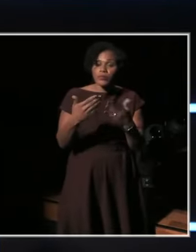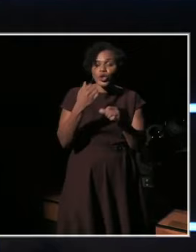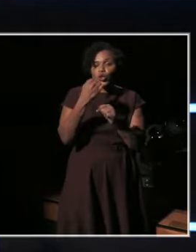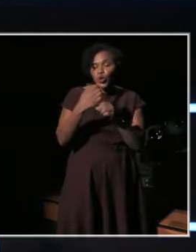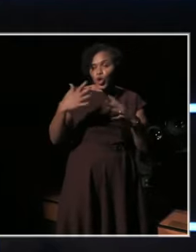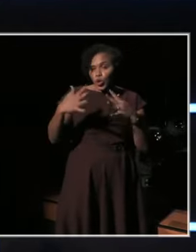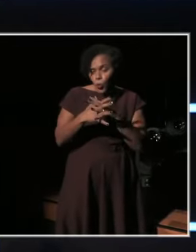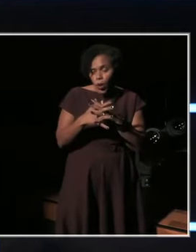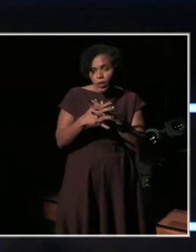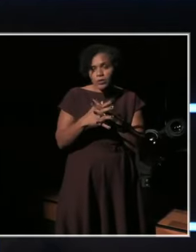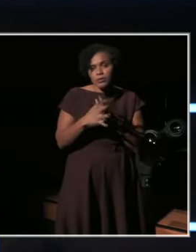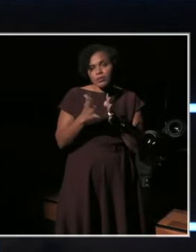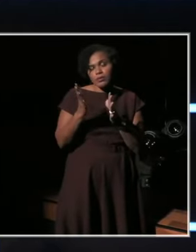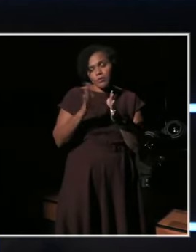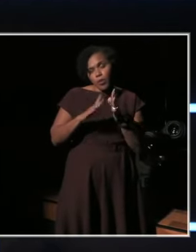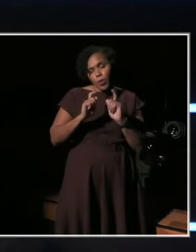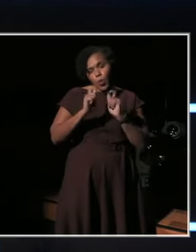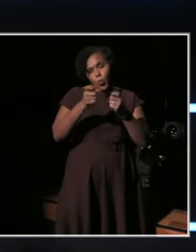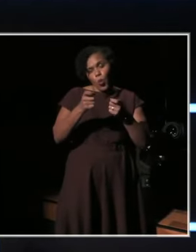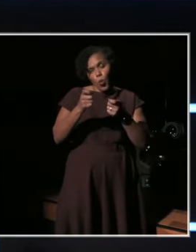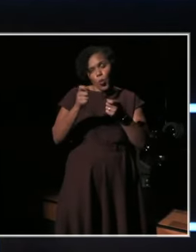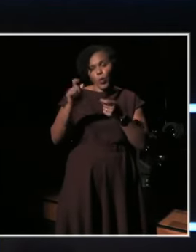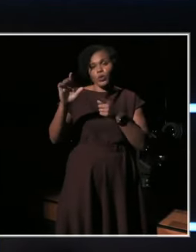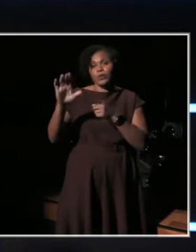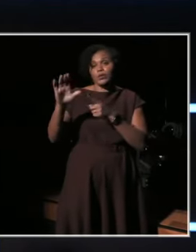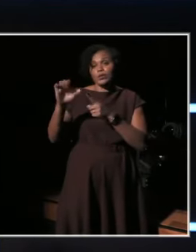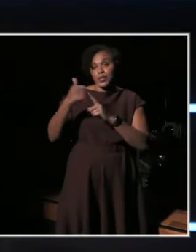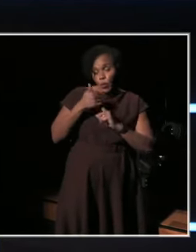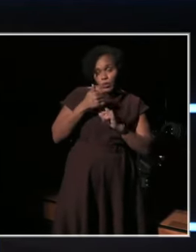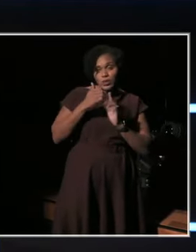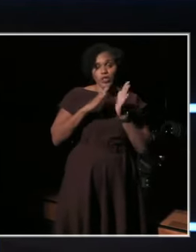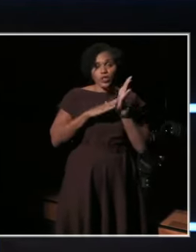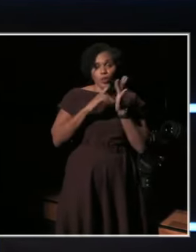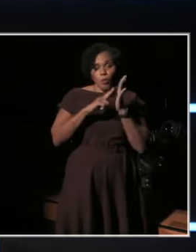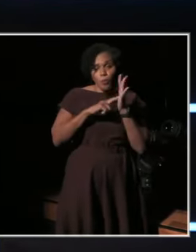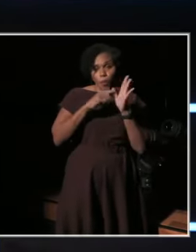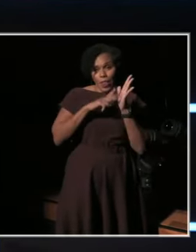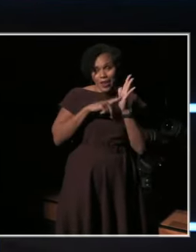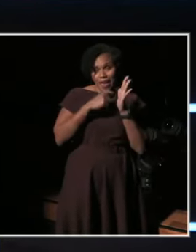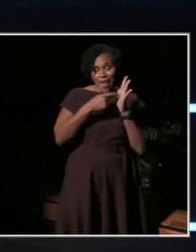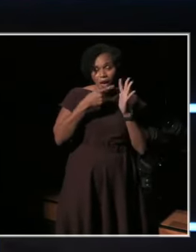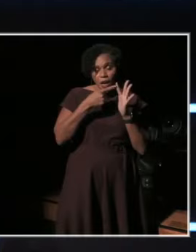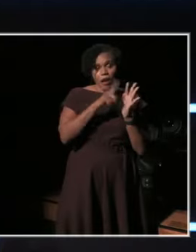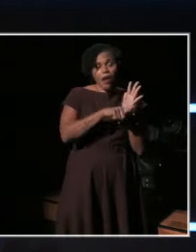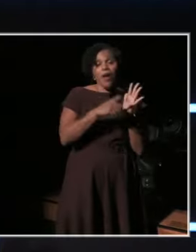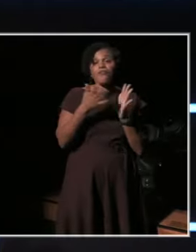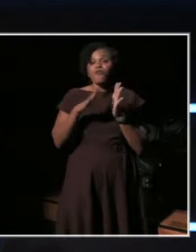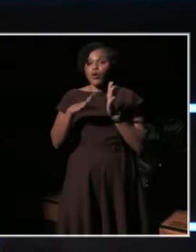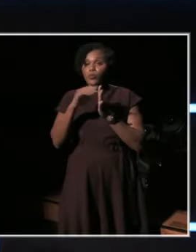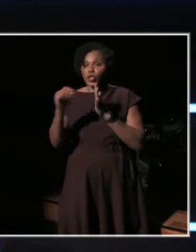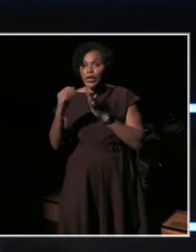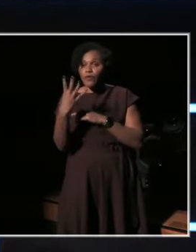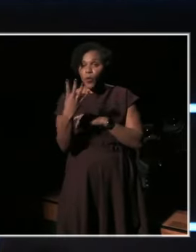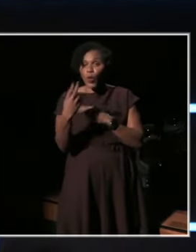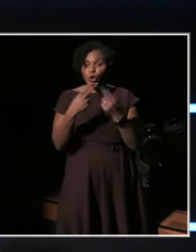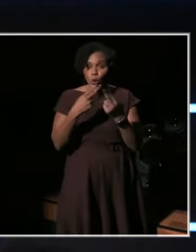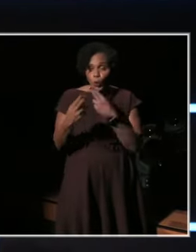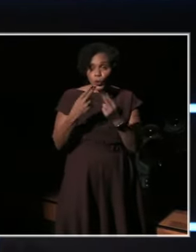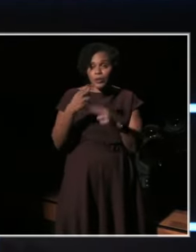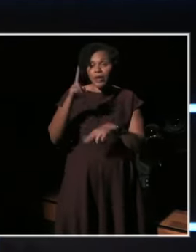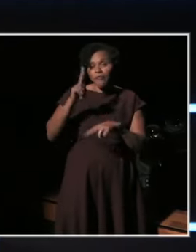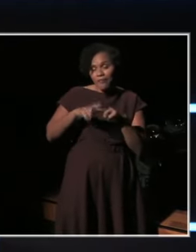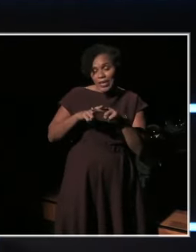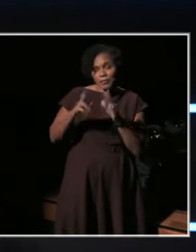Wallace from award sponsors Molinaire, and with her from Channel 4 News, it's